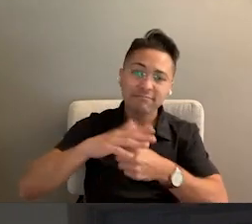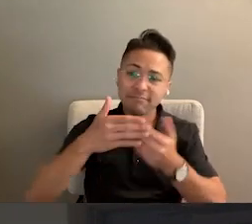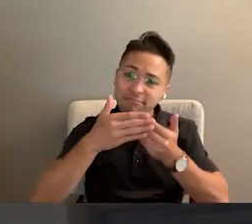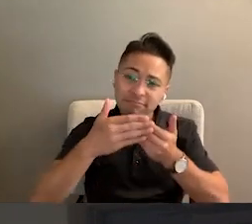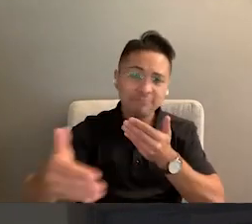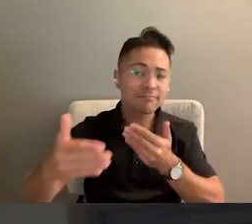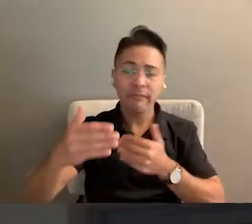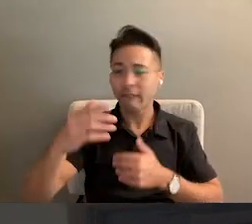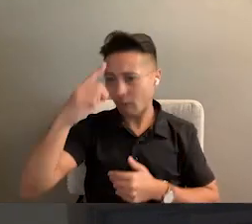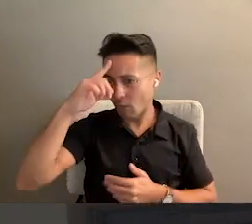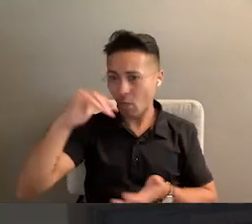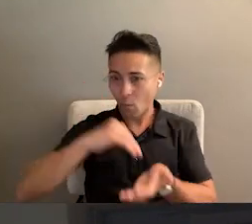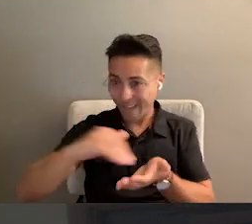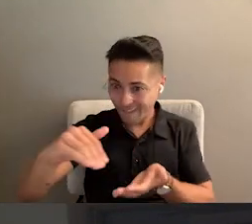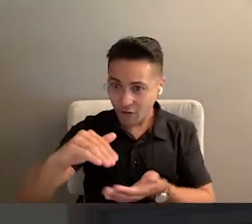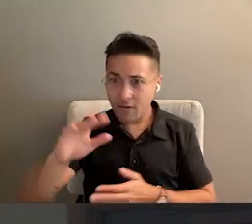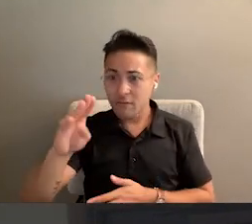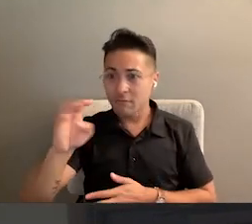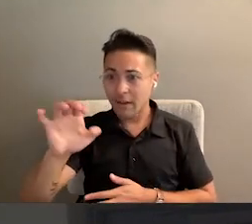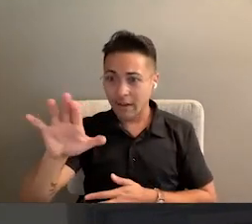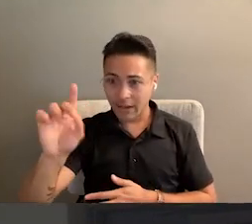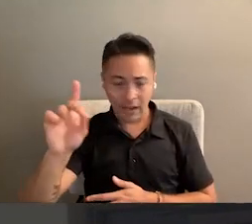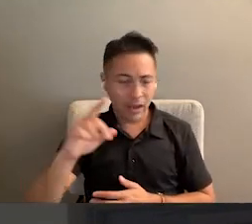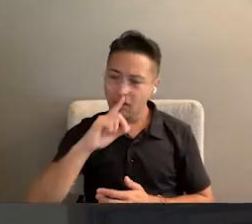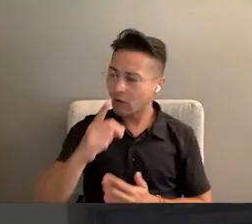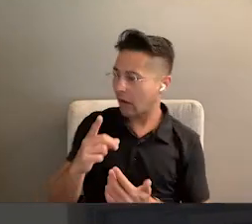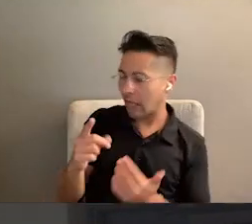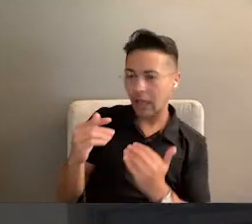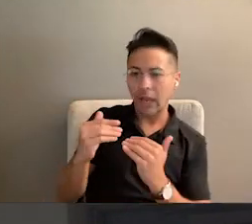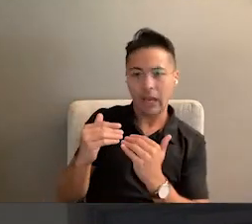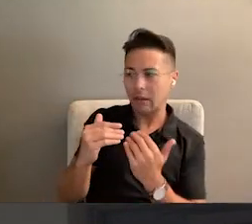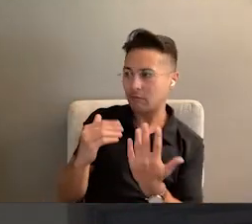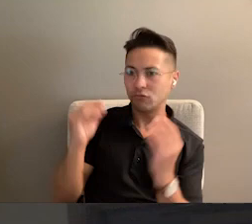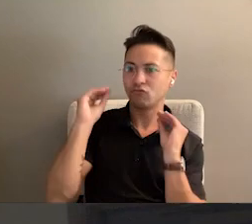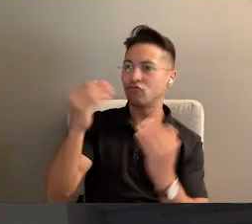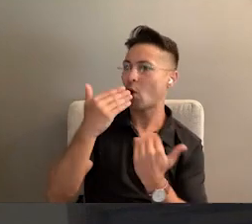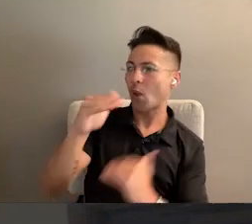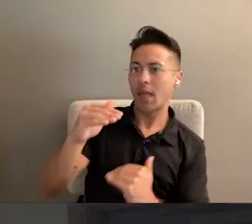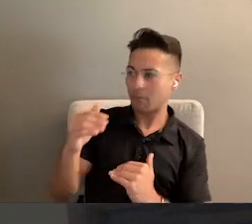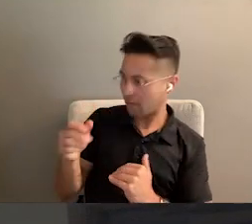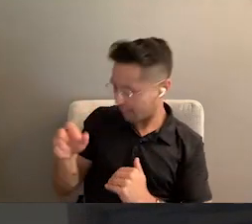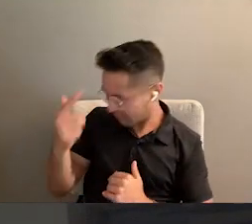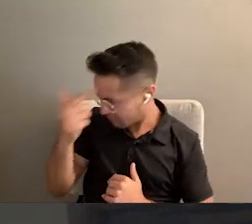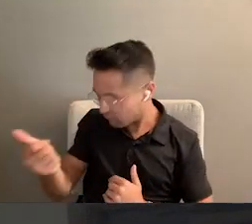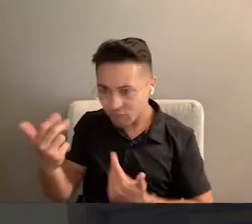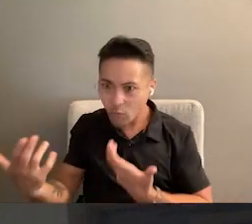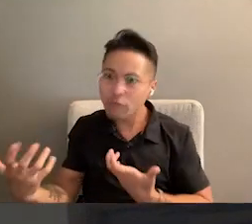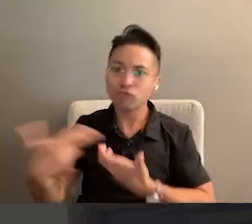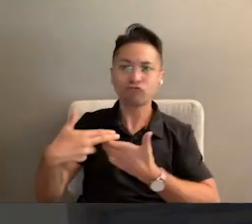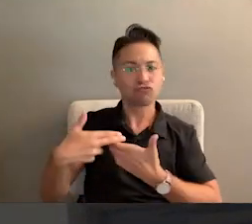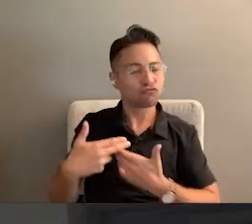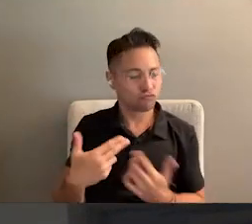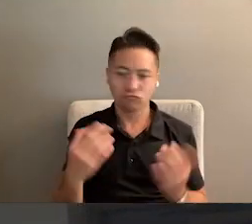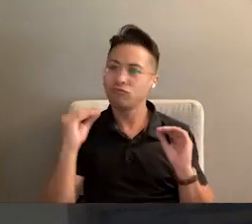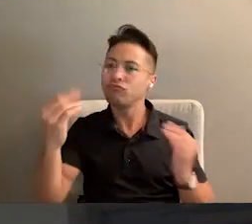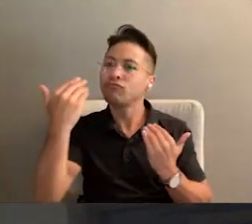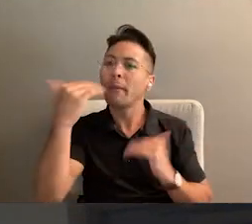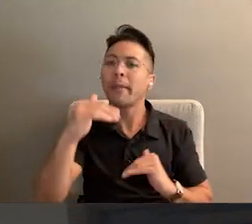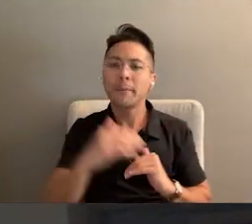became a permanent part of the waiver, we were allowed to let as many people on as wanted to